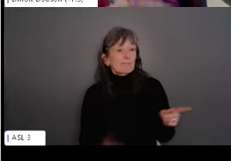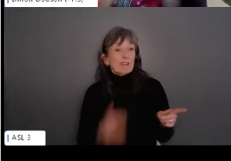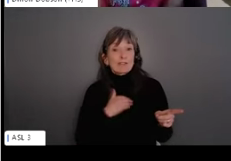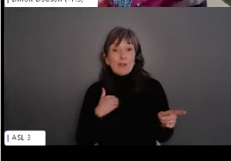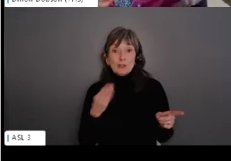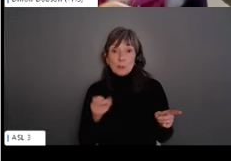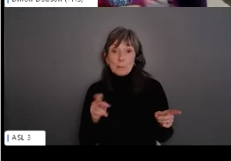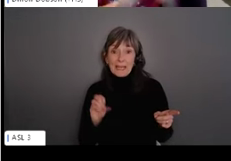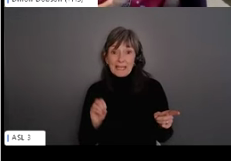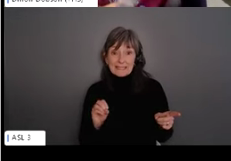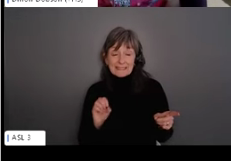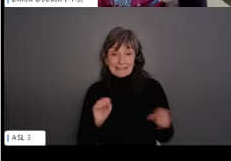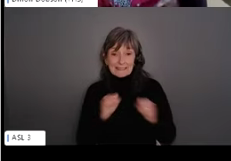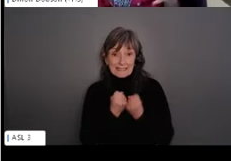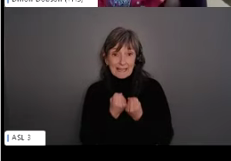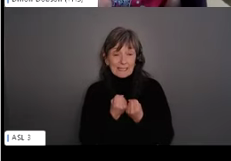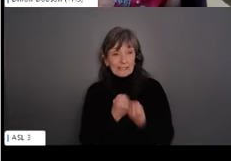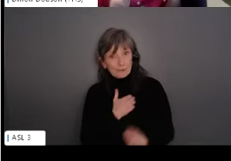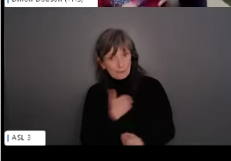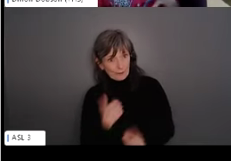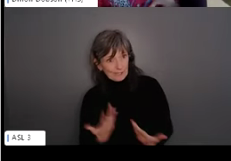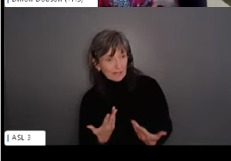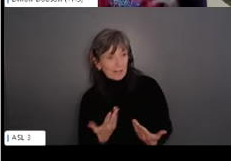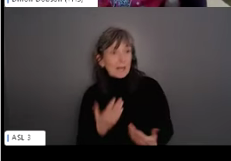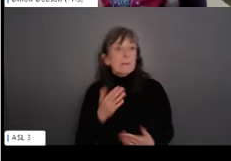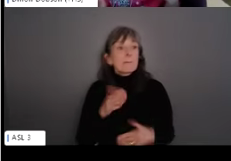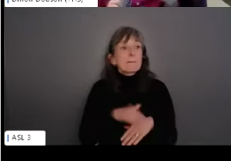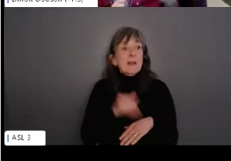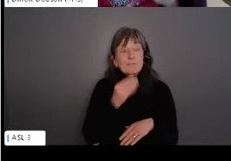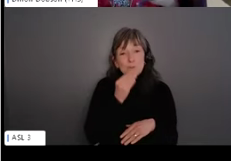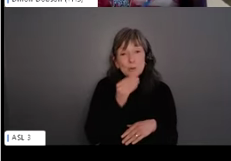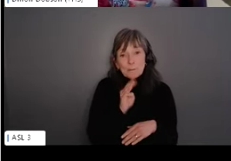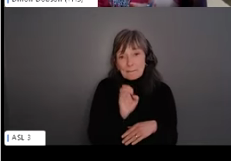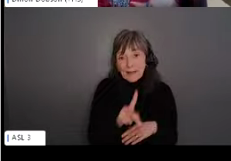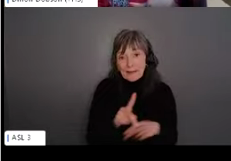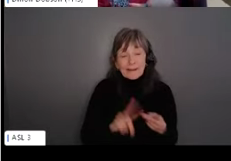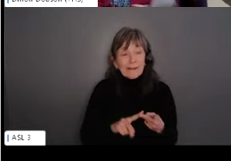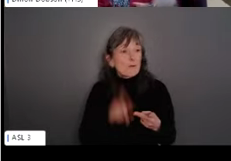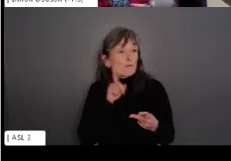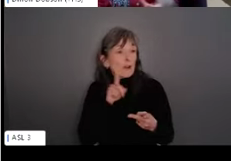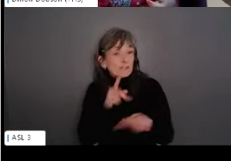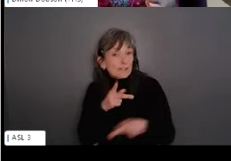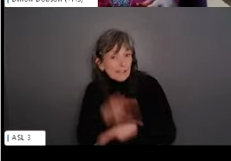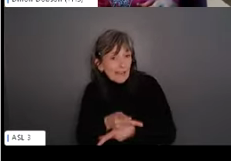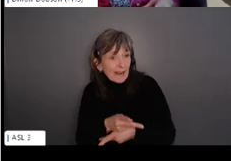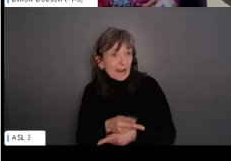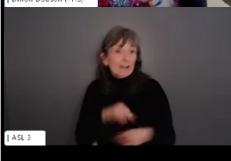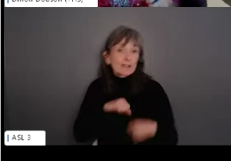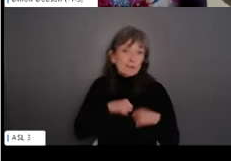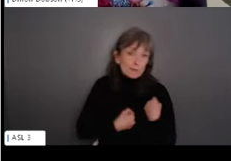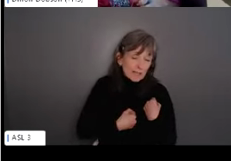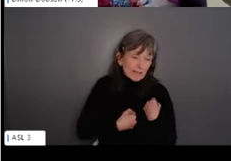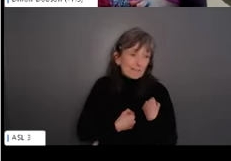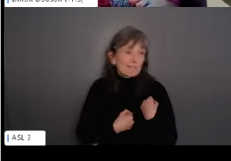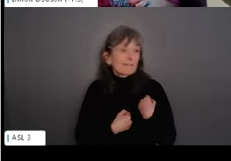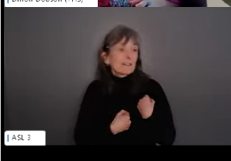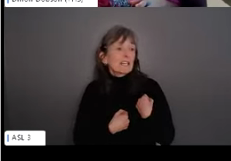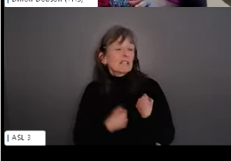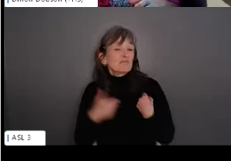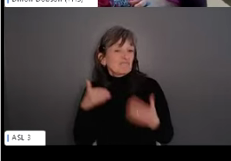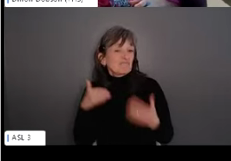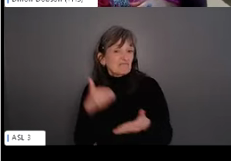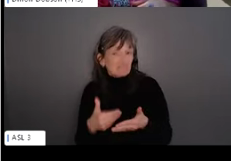based, we have things like our pet food bank, we have our foster care program, we have grief and bereavement when the time comes that the animal is